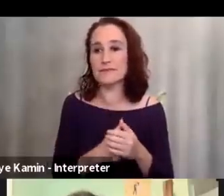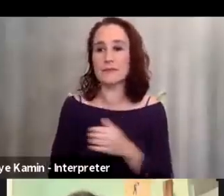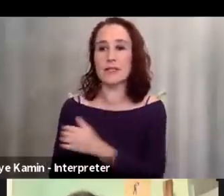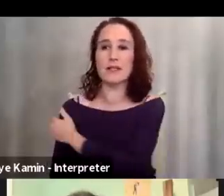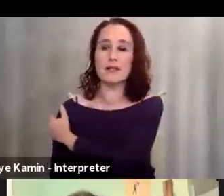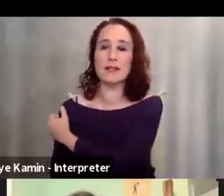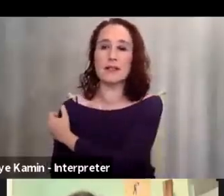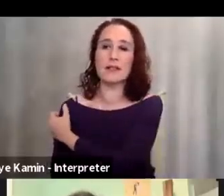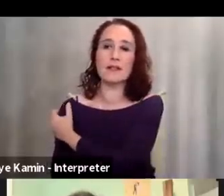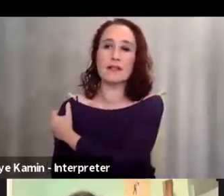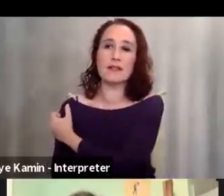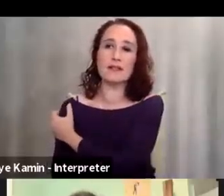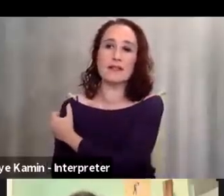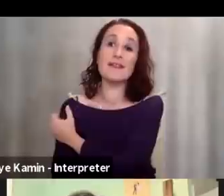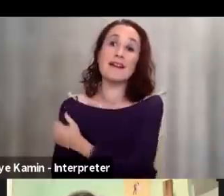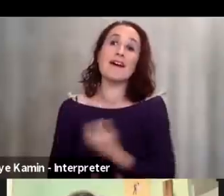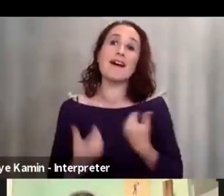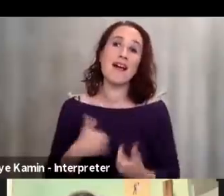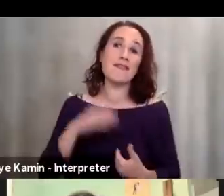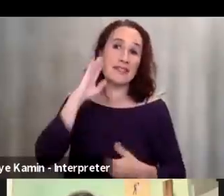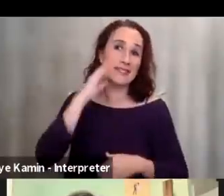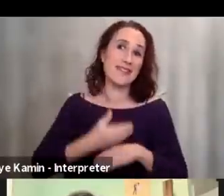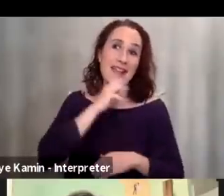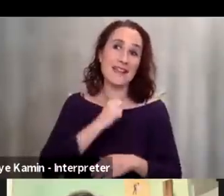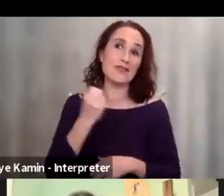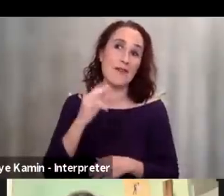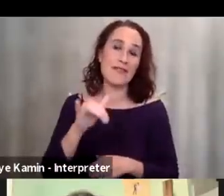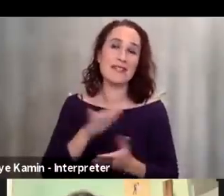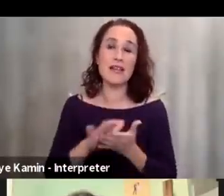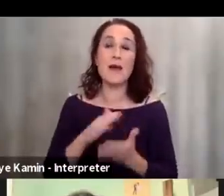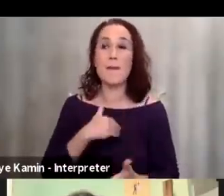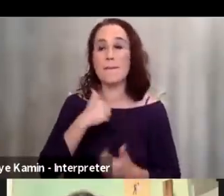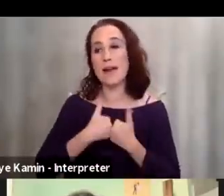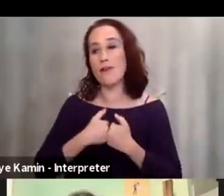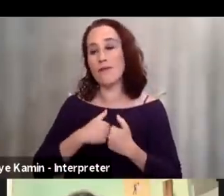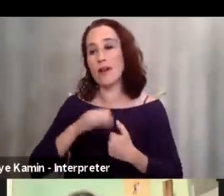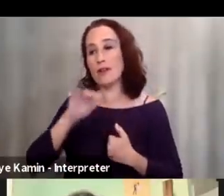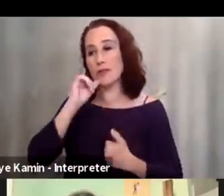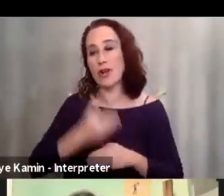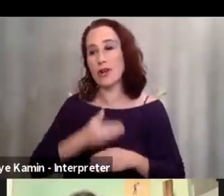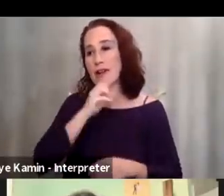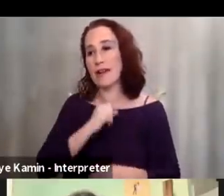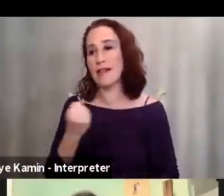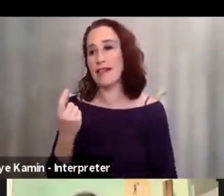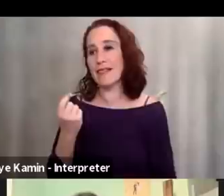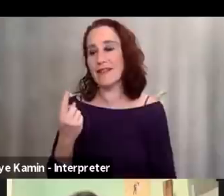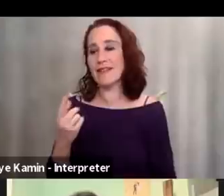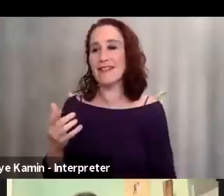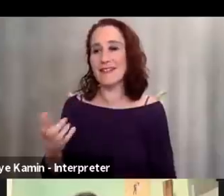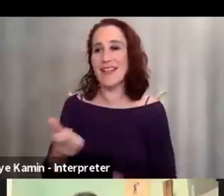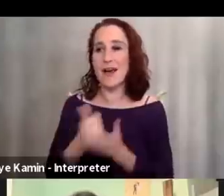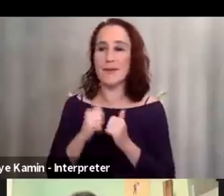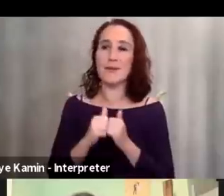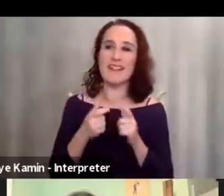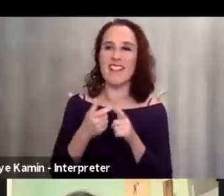know, it's nice that I have a 12-year-old son and my girlfriend's daughter is 11, so I get to, they help me with the slang